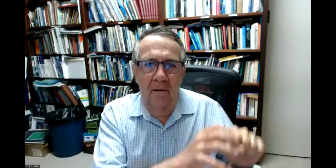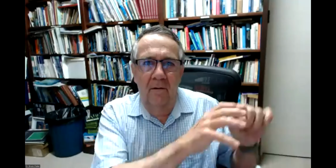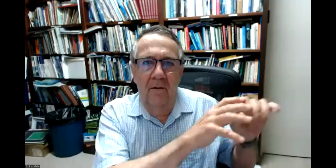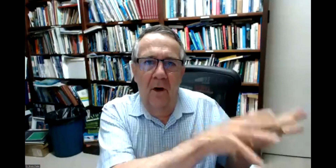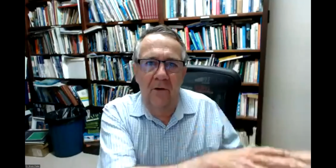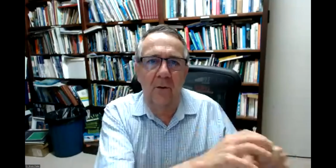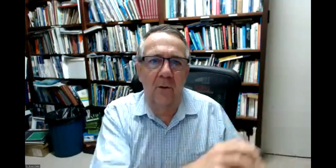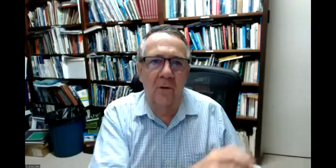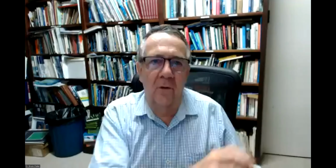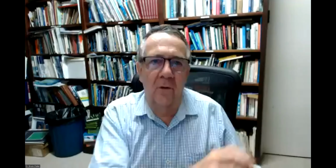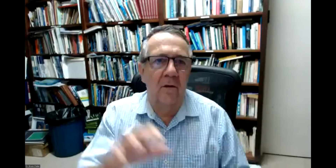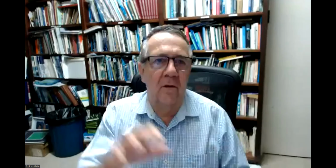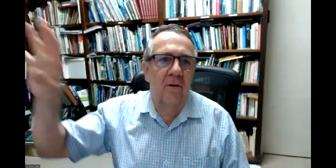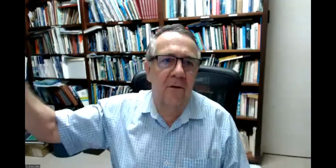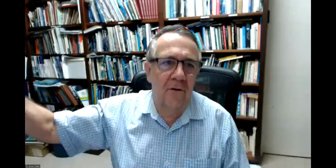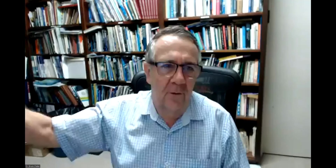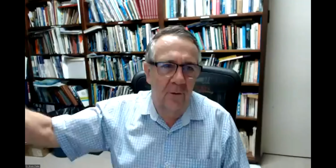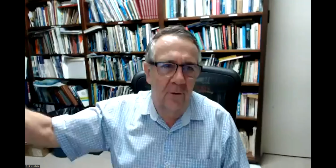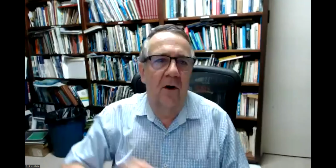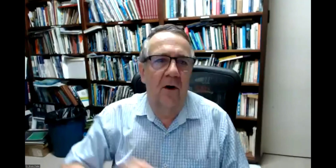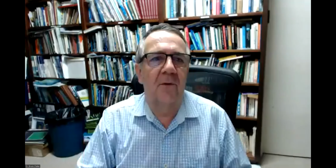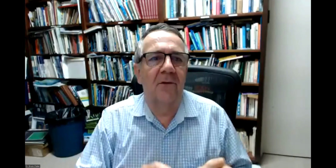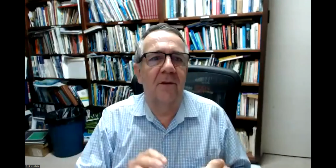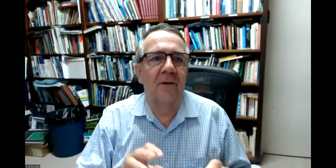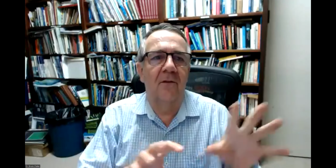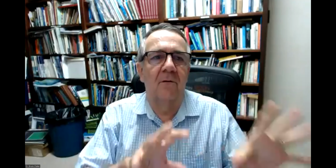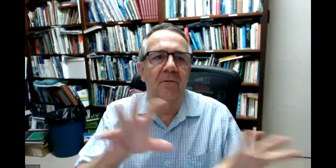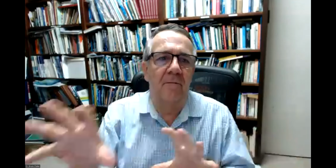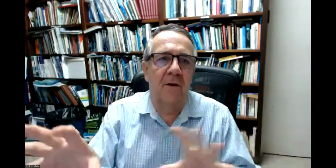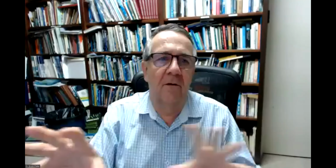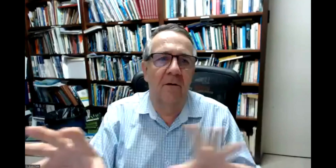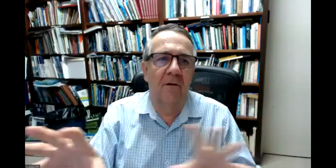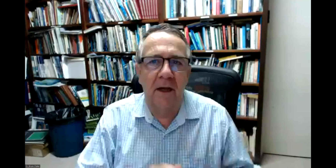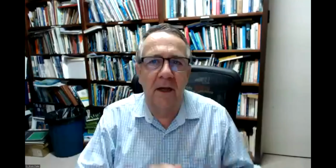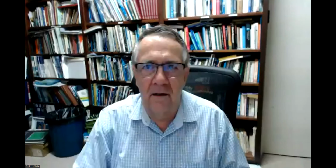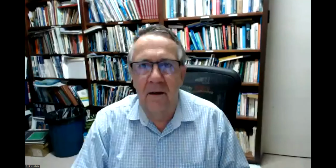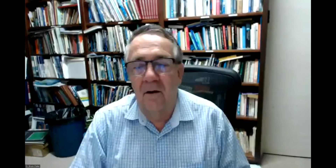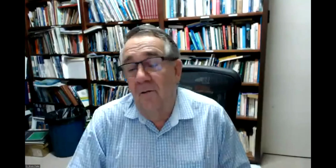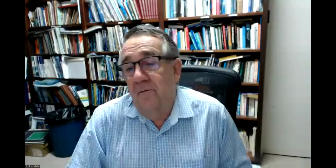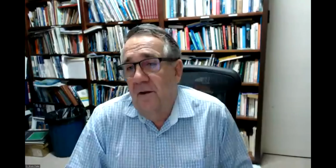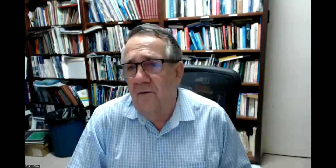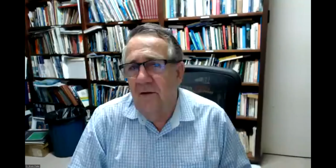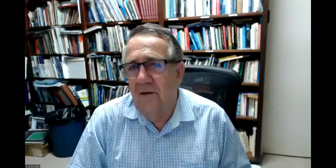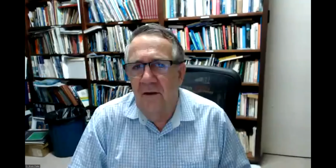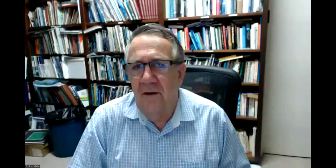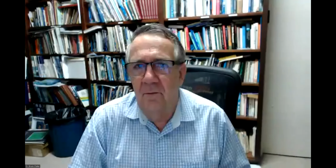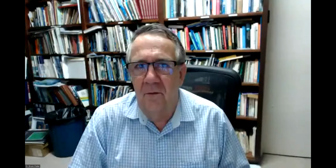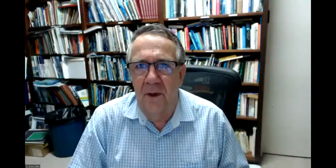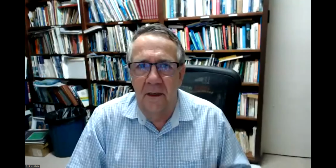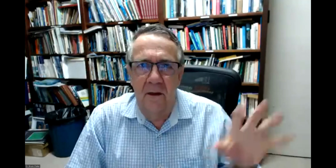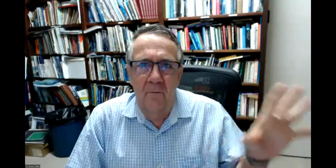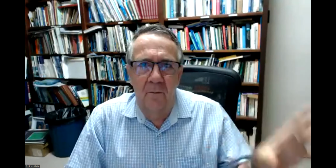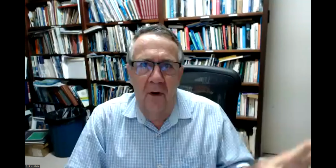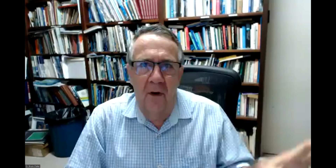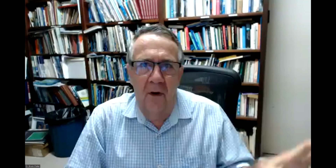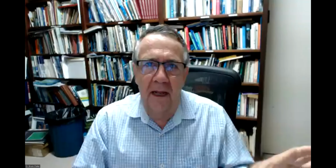smaller, not as good as the hospitals. It's divided often in the cities